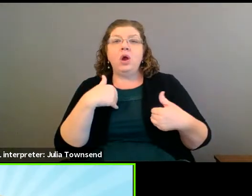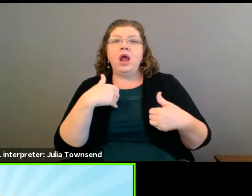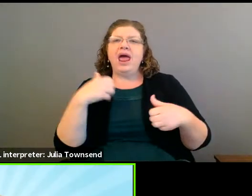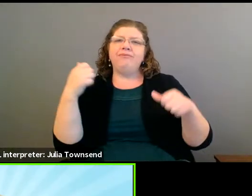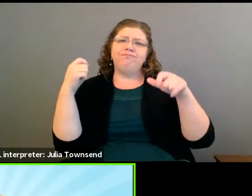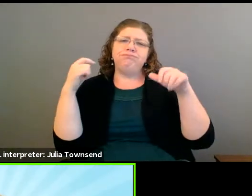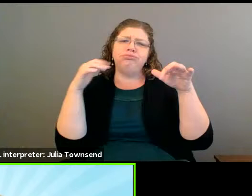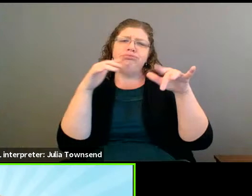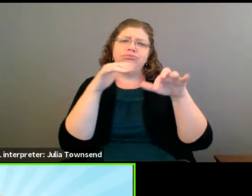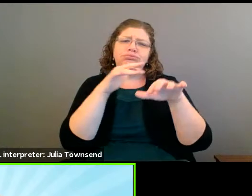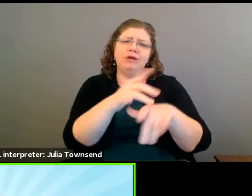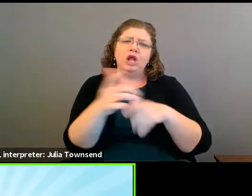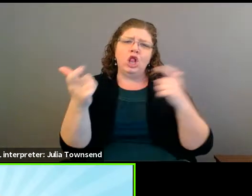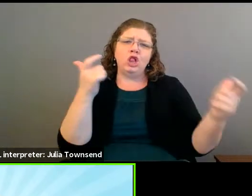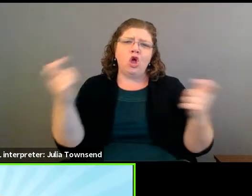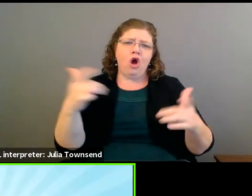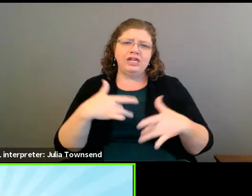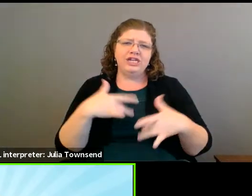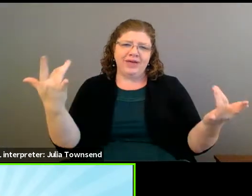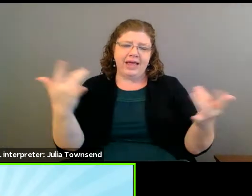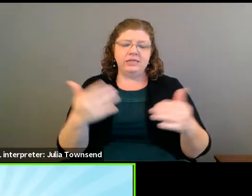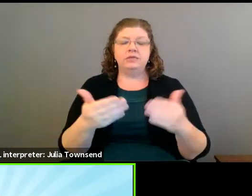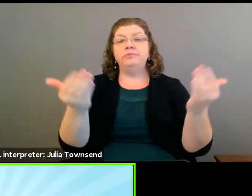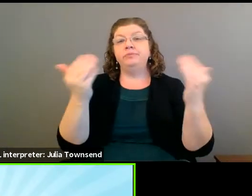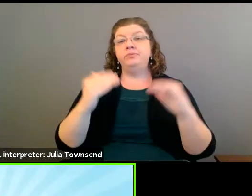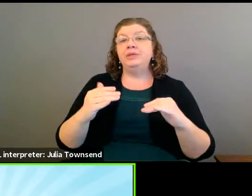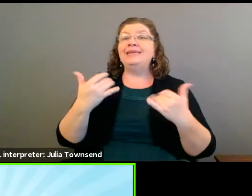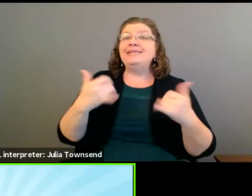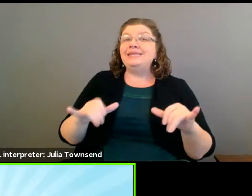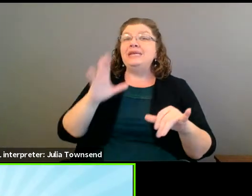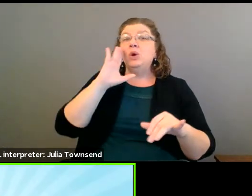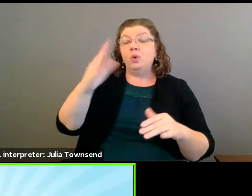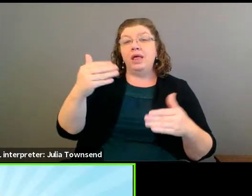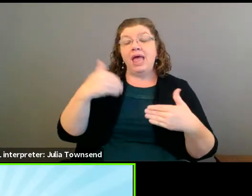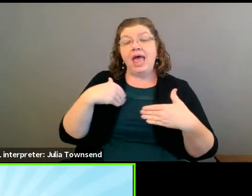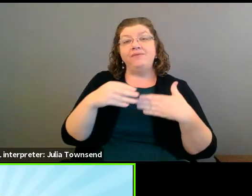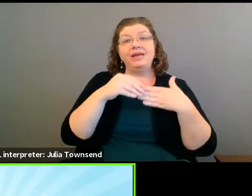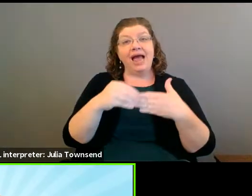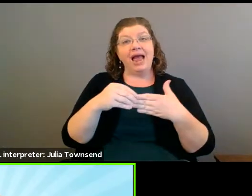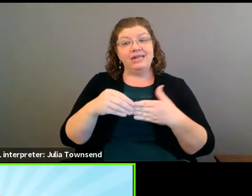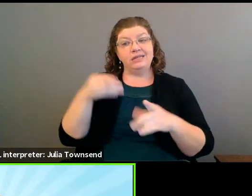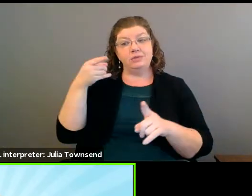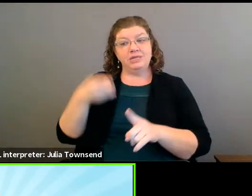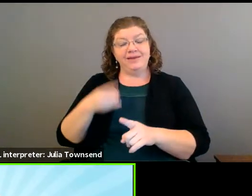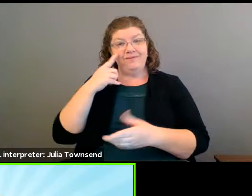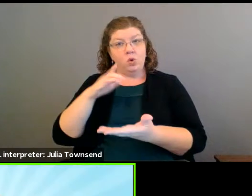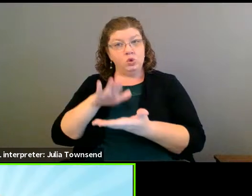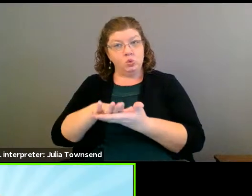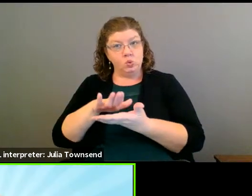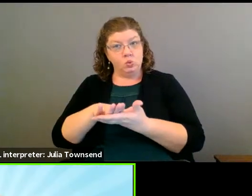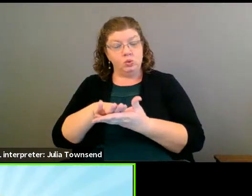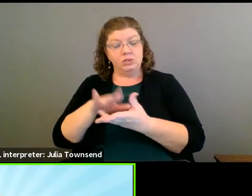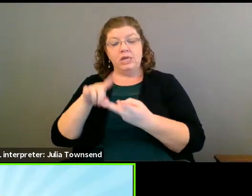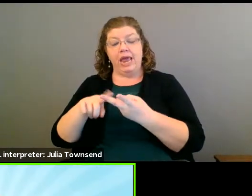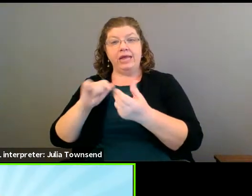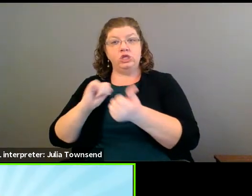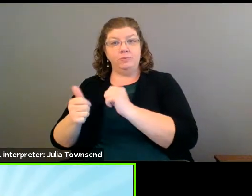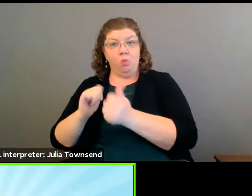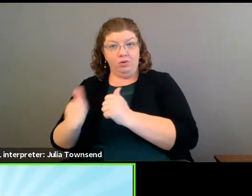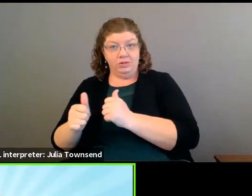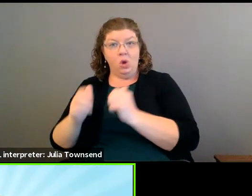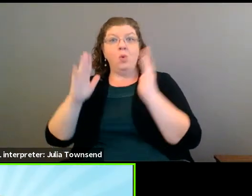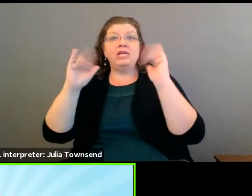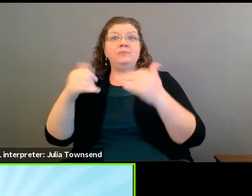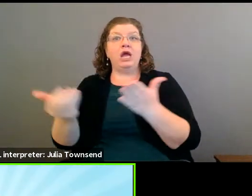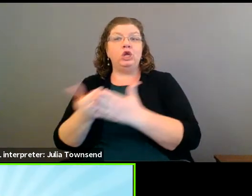events or large events. We will still have guidance for schools and sports. We expect new guidance to